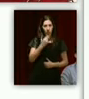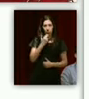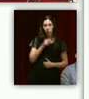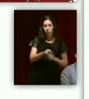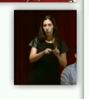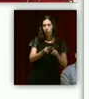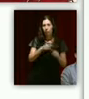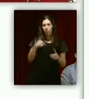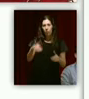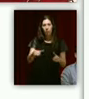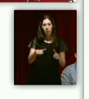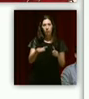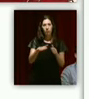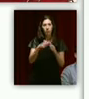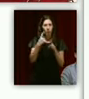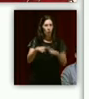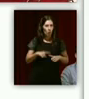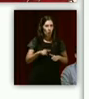and